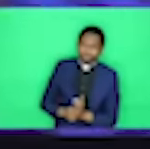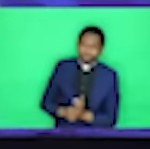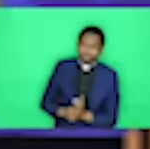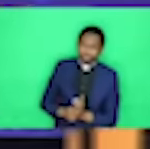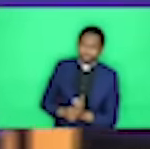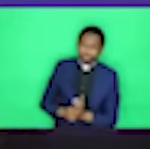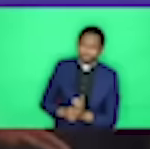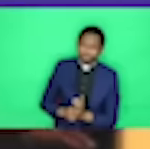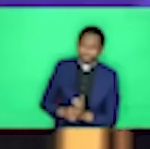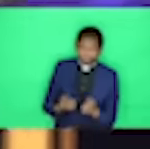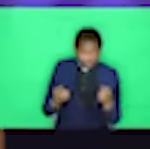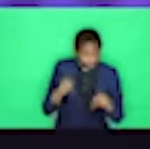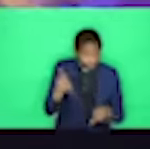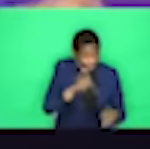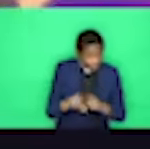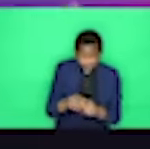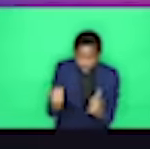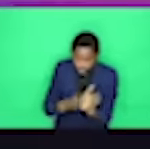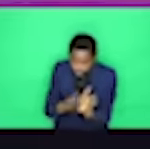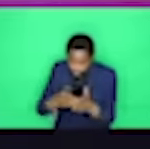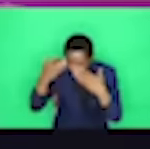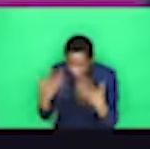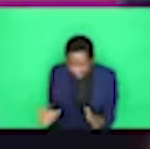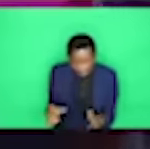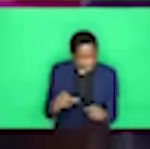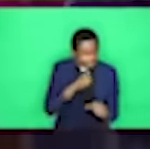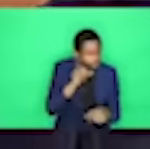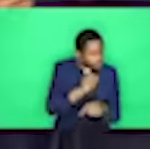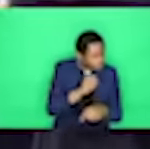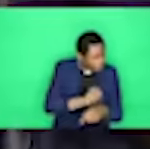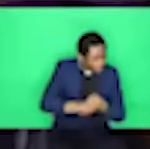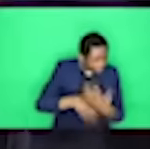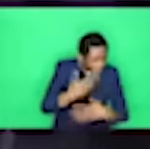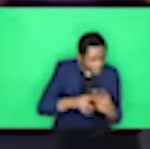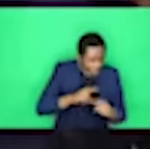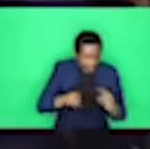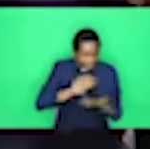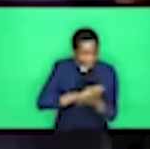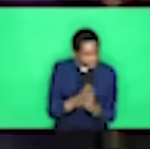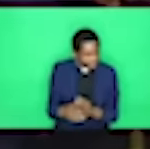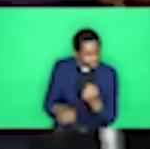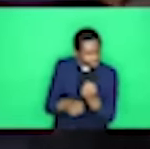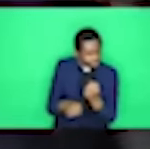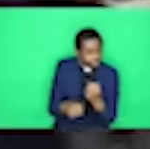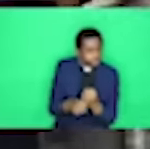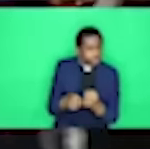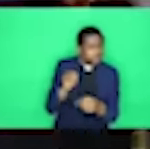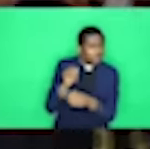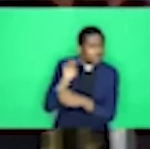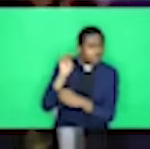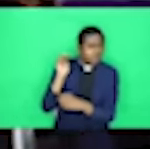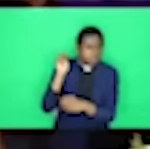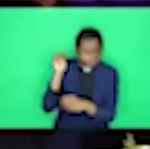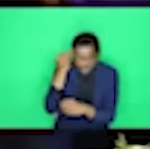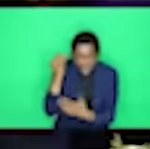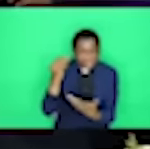When people have finished school and they have not even worked anywhere and they become deputy ministers, who are they going to preside over? Prove us